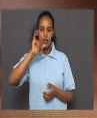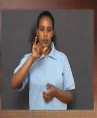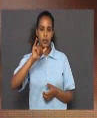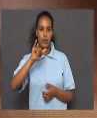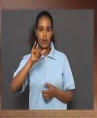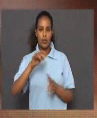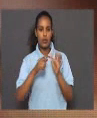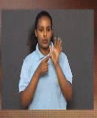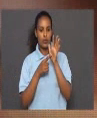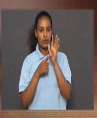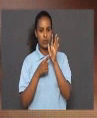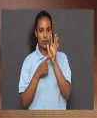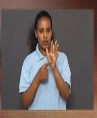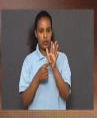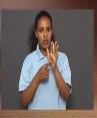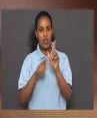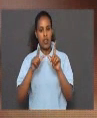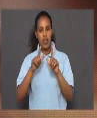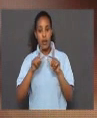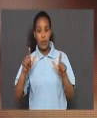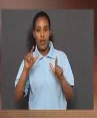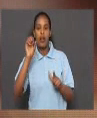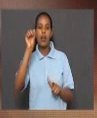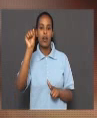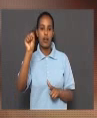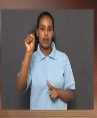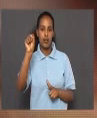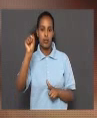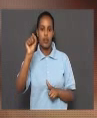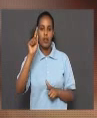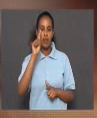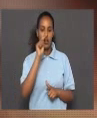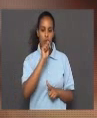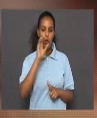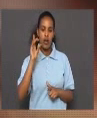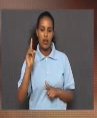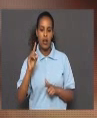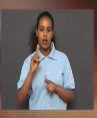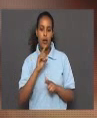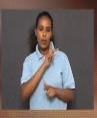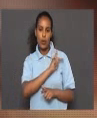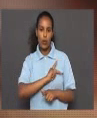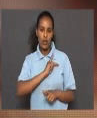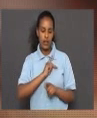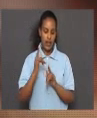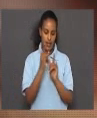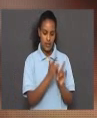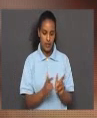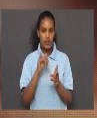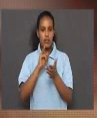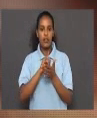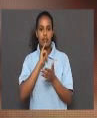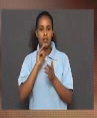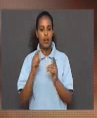Entropy, denoted by capital S, is the thermodynamic property of a system